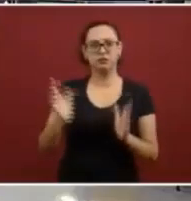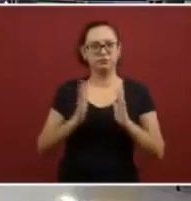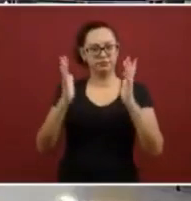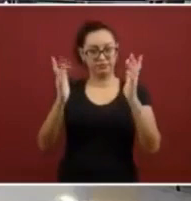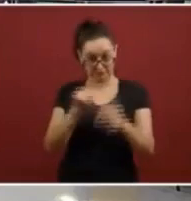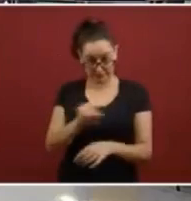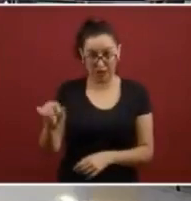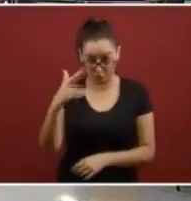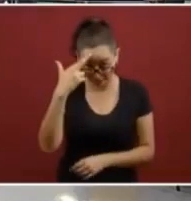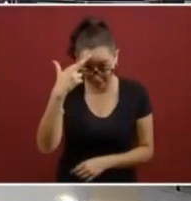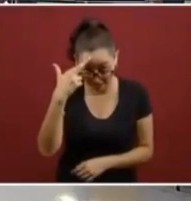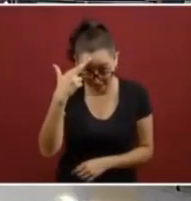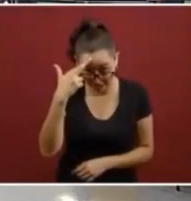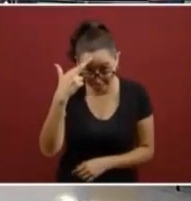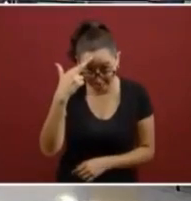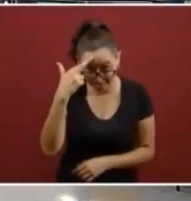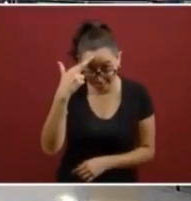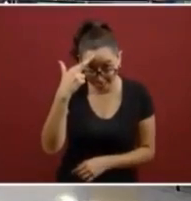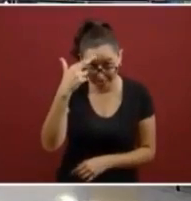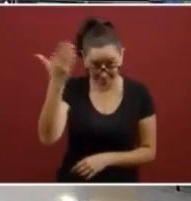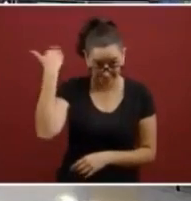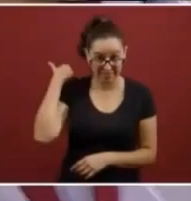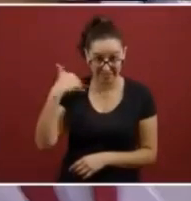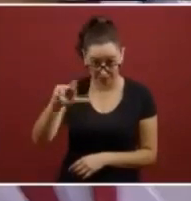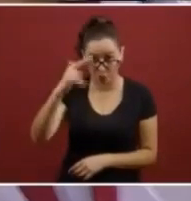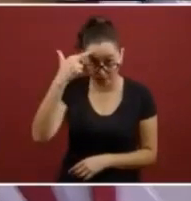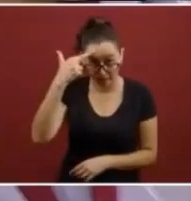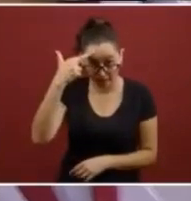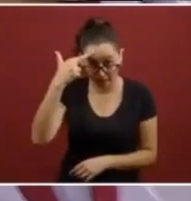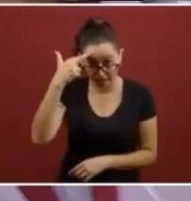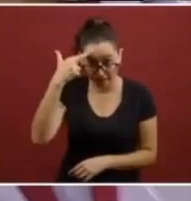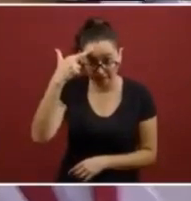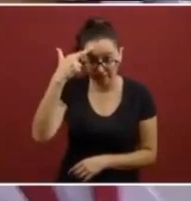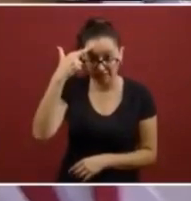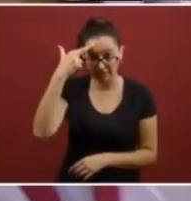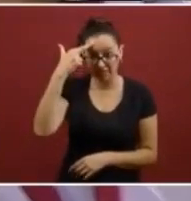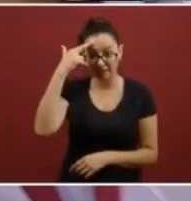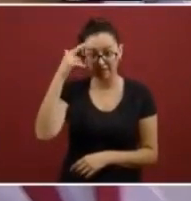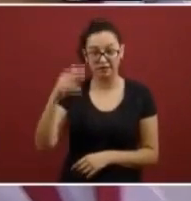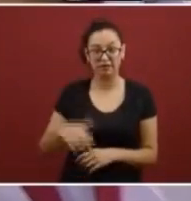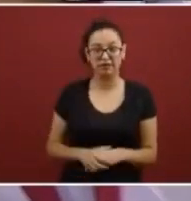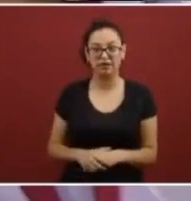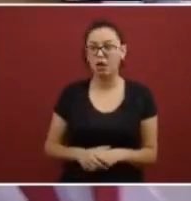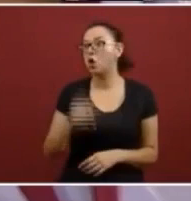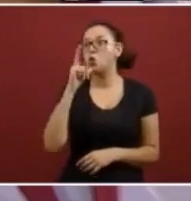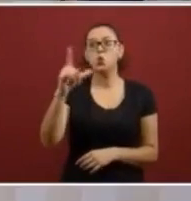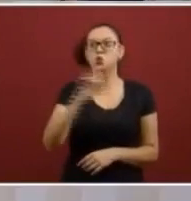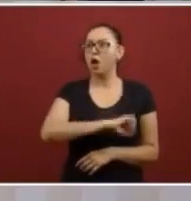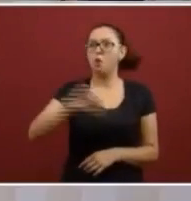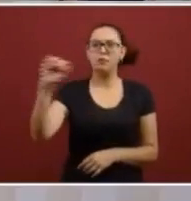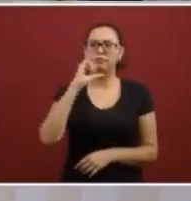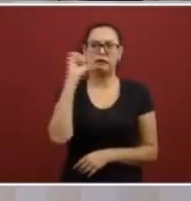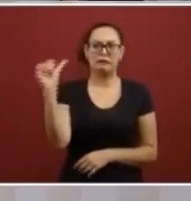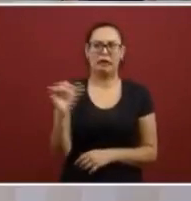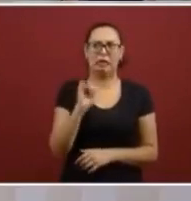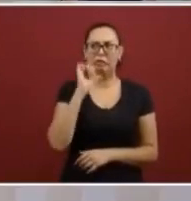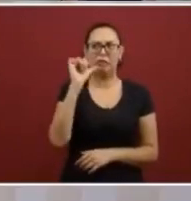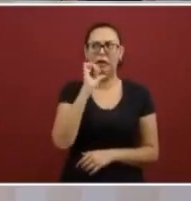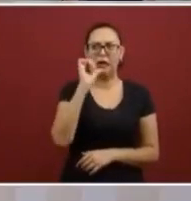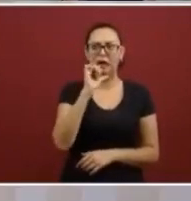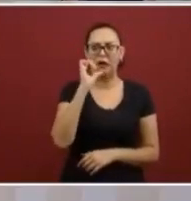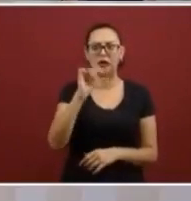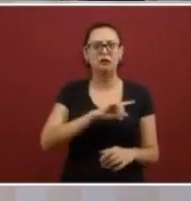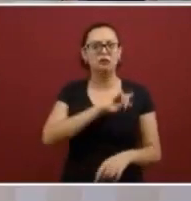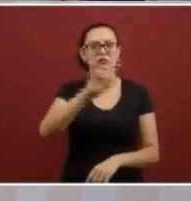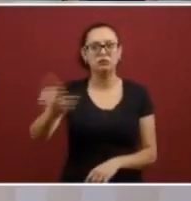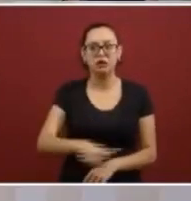era, sudden increases in gas. que dijeron que no iban a aumentar la luz. And then they said they weren't going to Y raise the